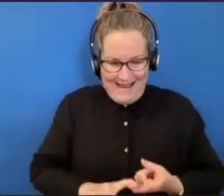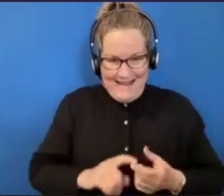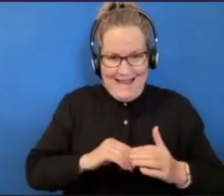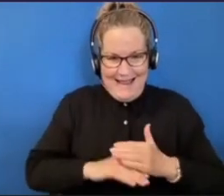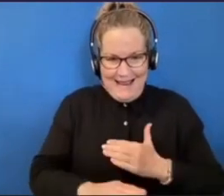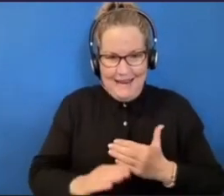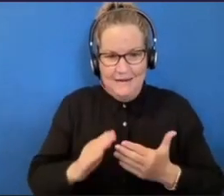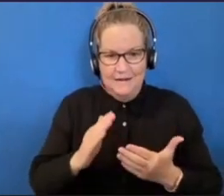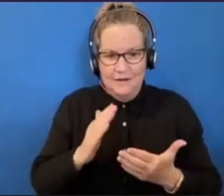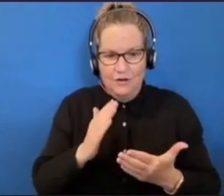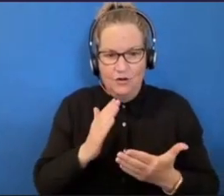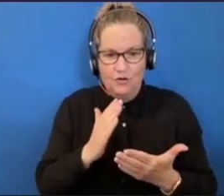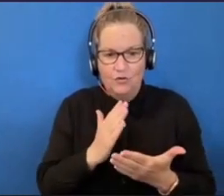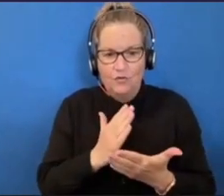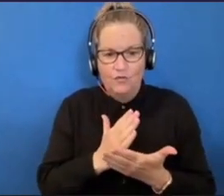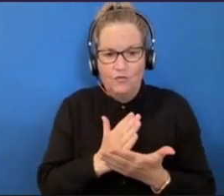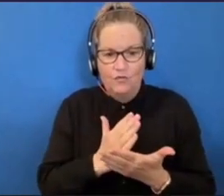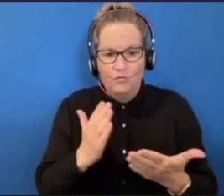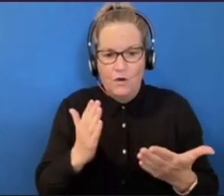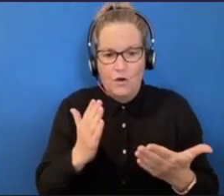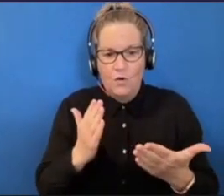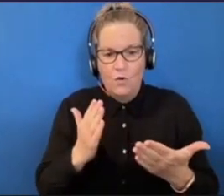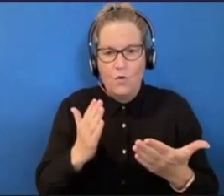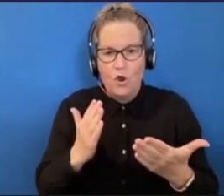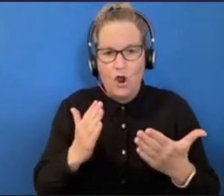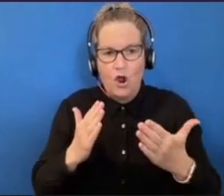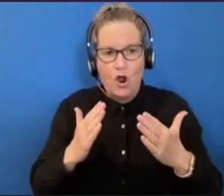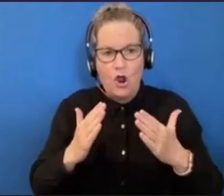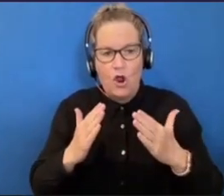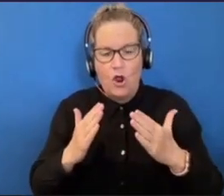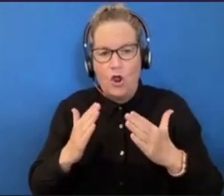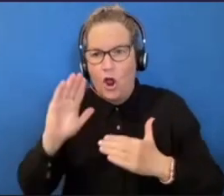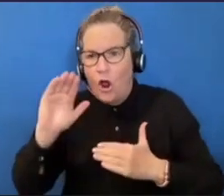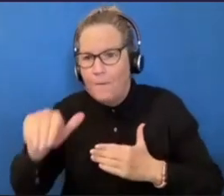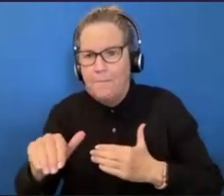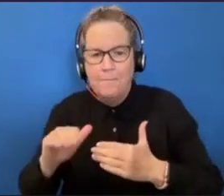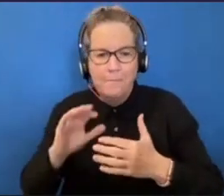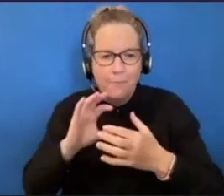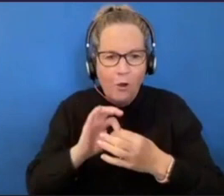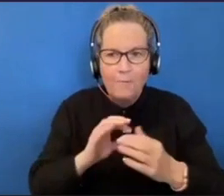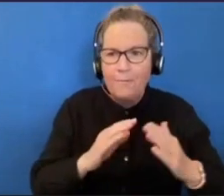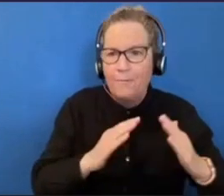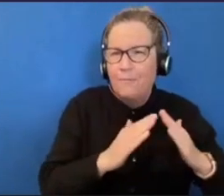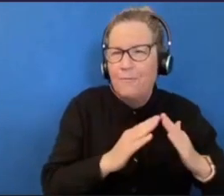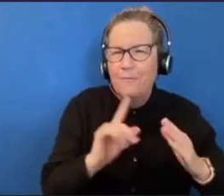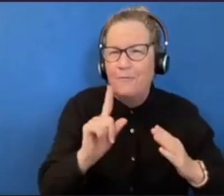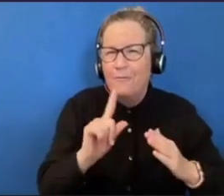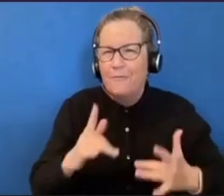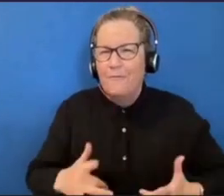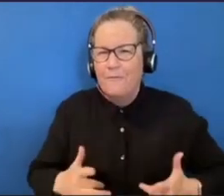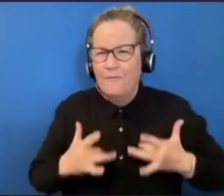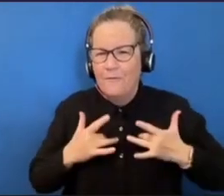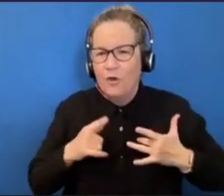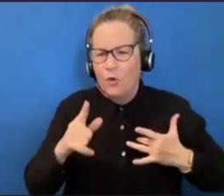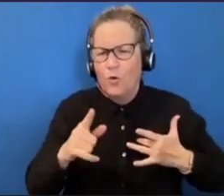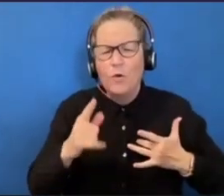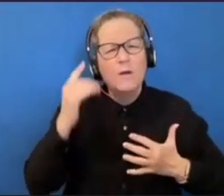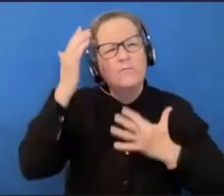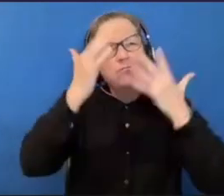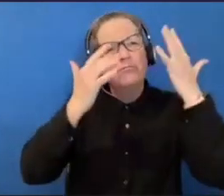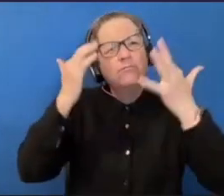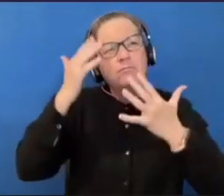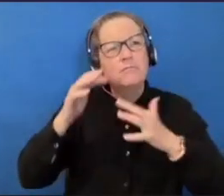who have deeply experienced this already. So I want to do this, you to do this even while I continue to talk a little bit.